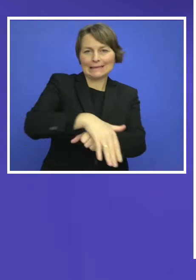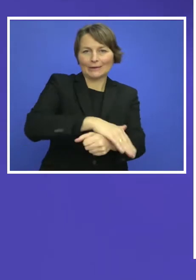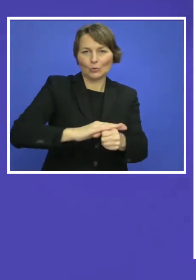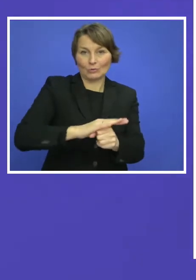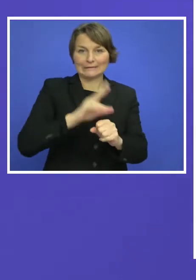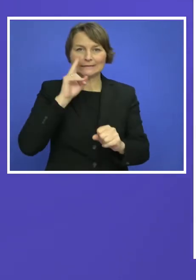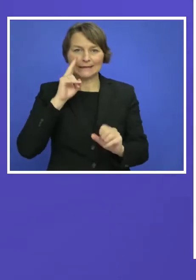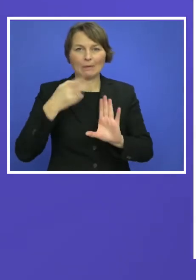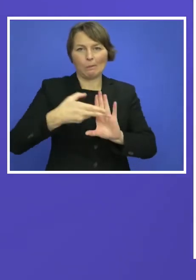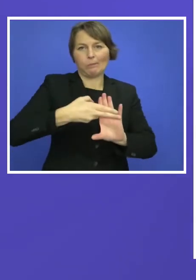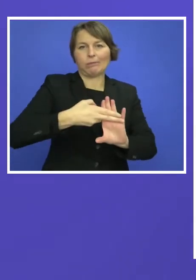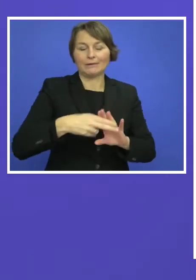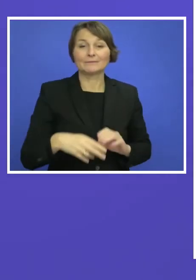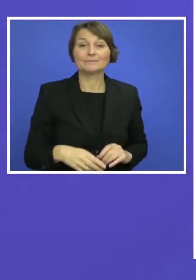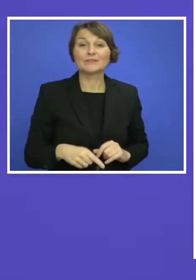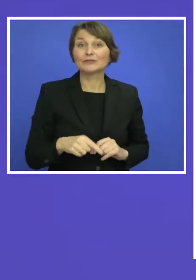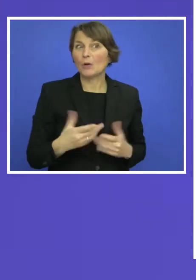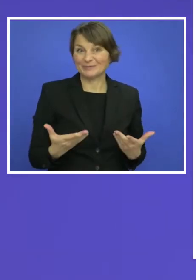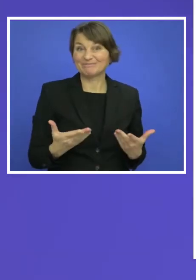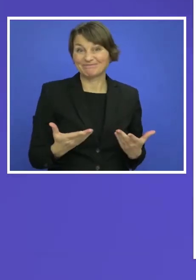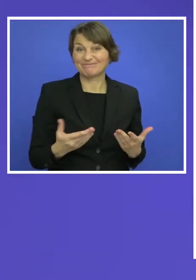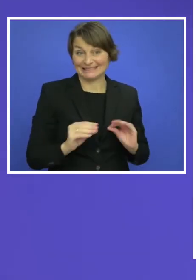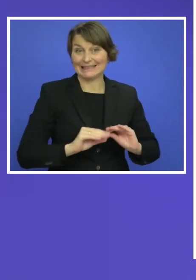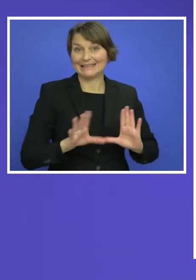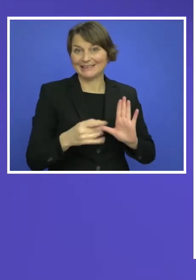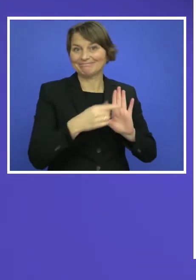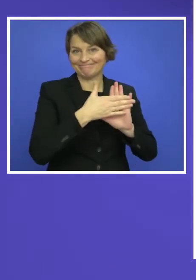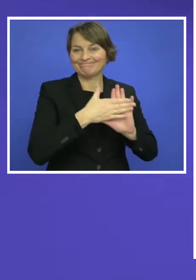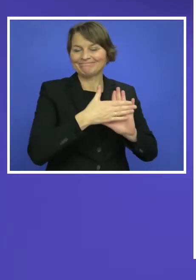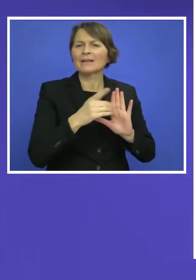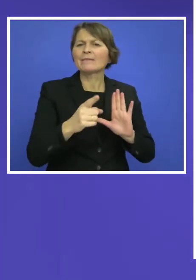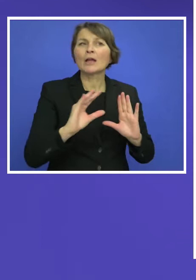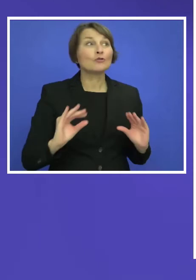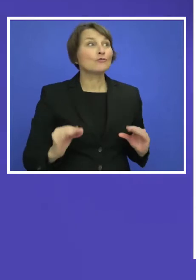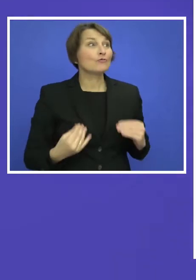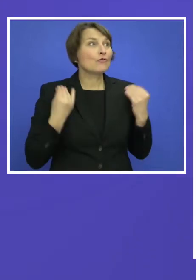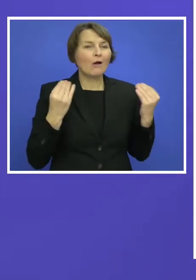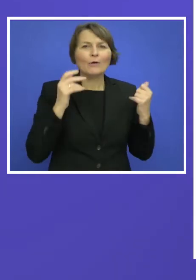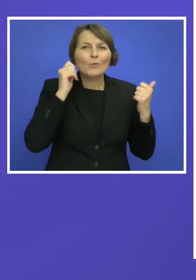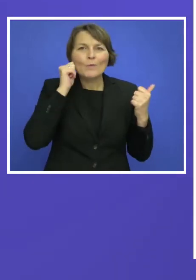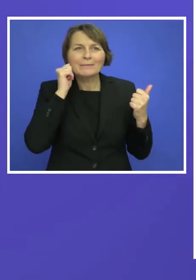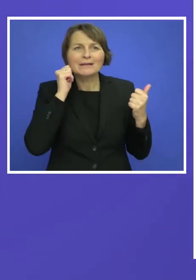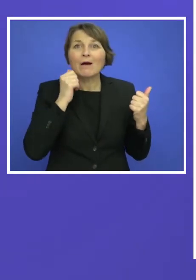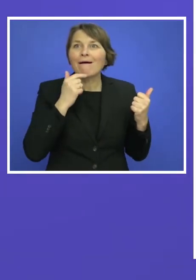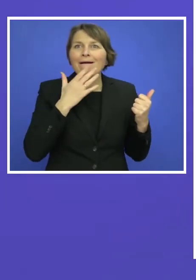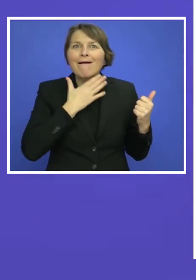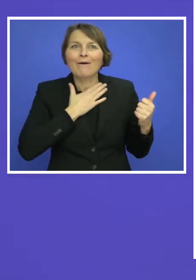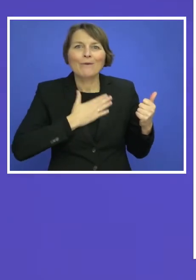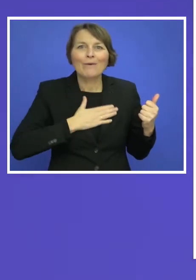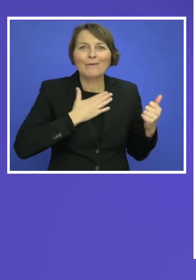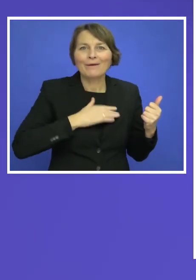indicates negatively the desire of young women to follow studies